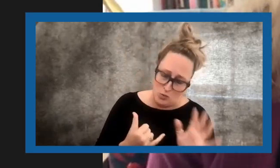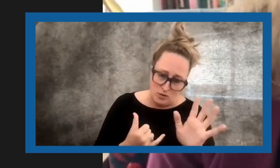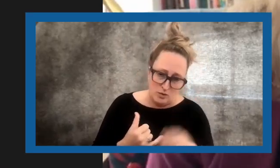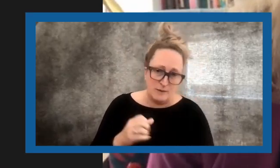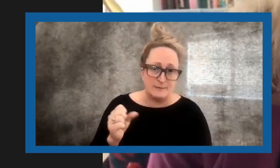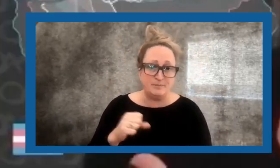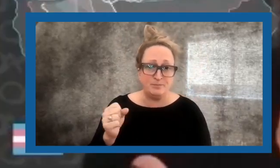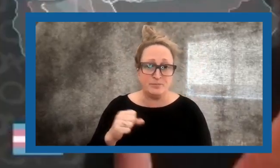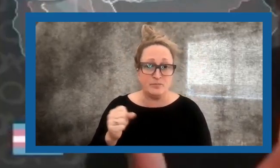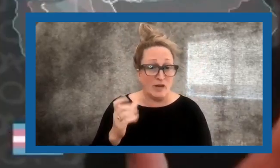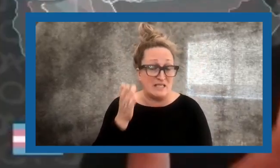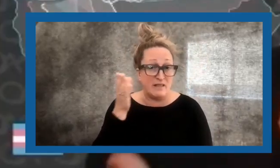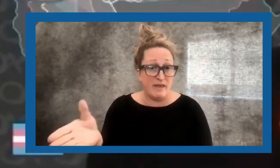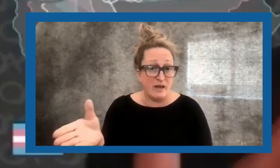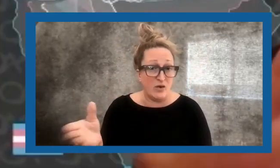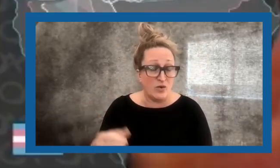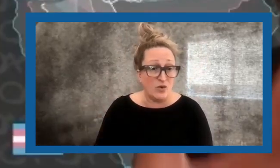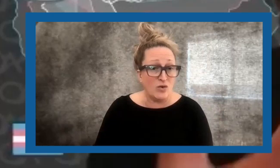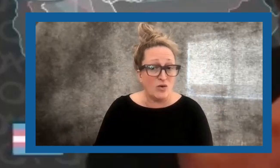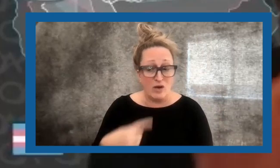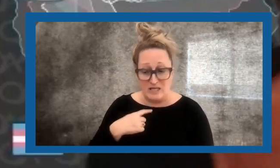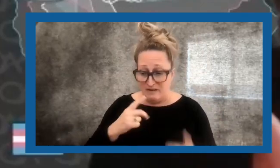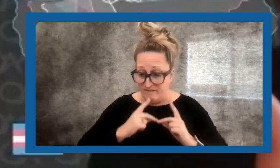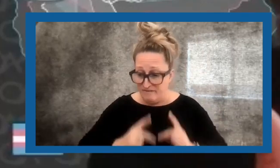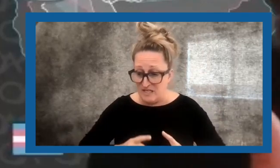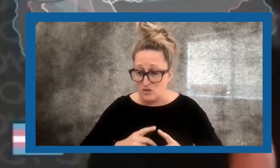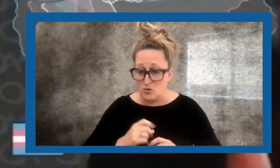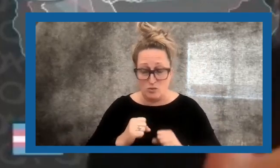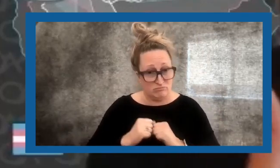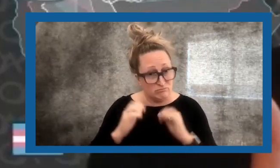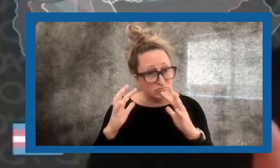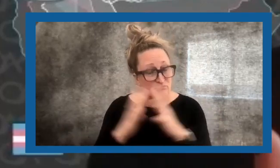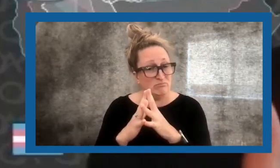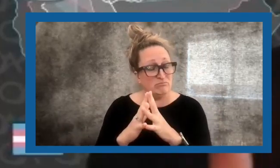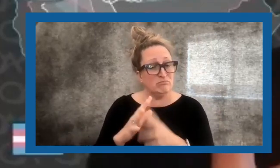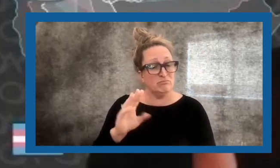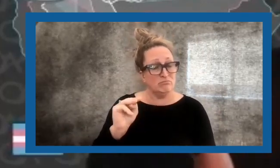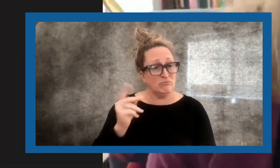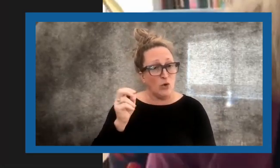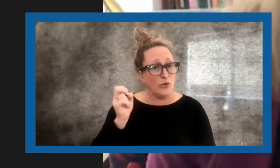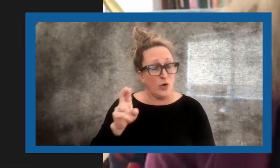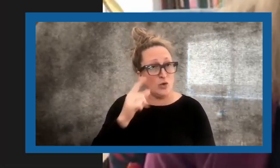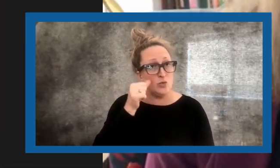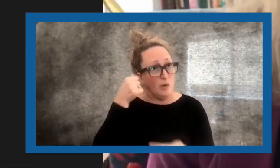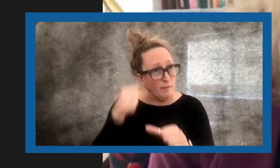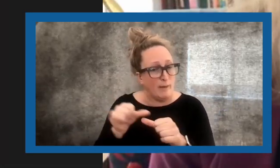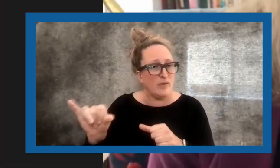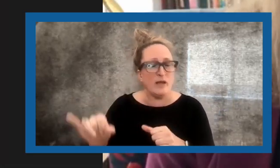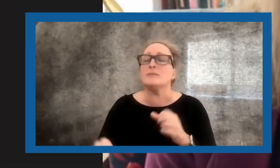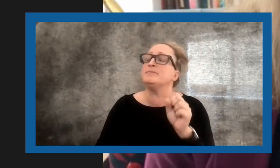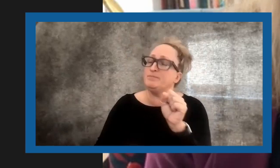Yeah, it's there. Like it's a physical monument marker reminder of that. Like, yeah, absolutely. I know